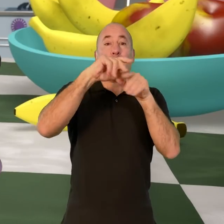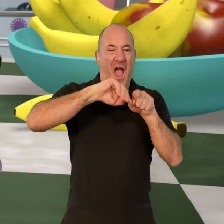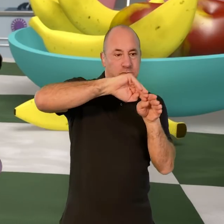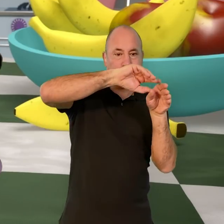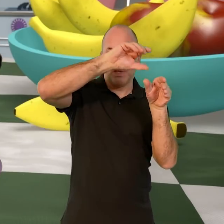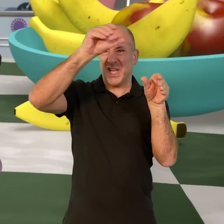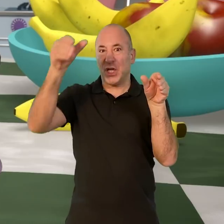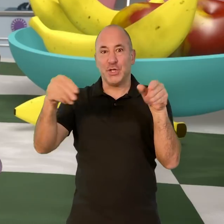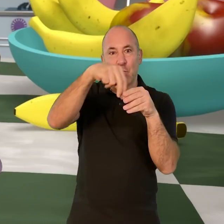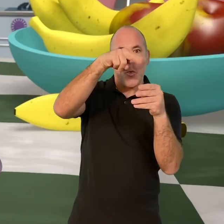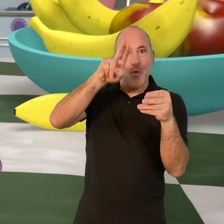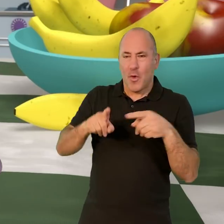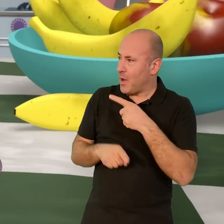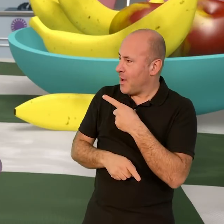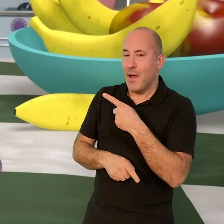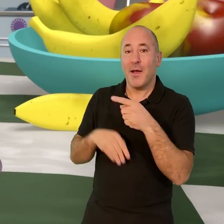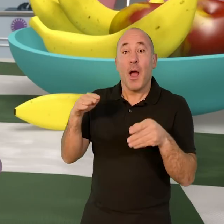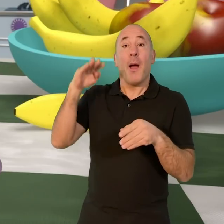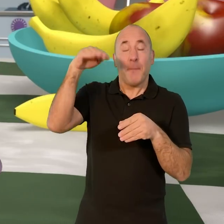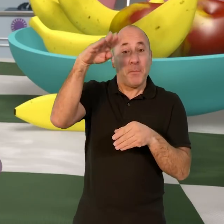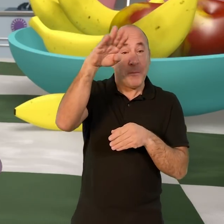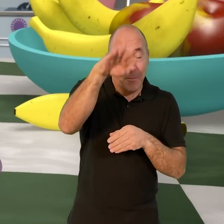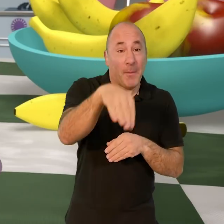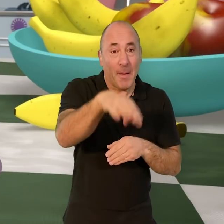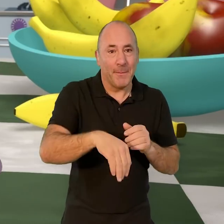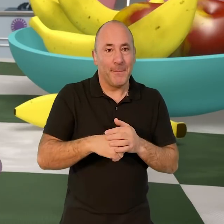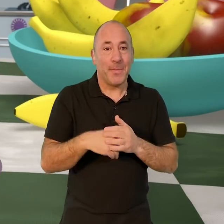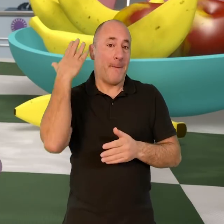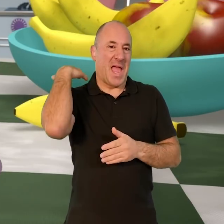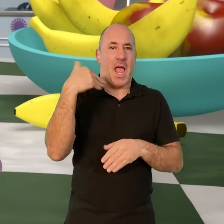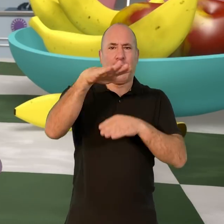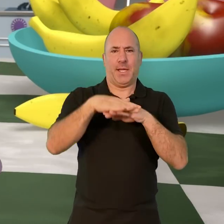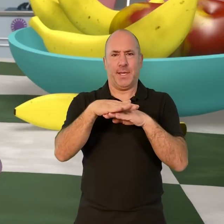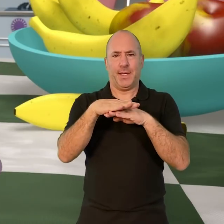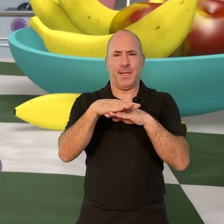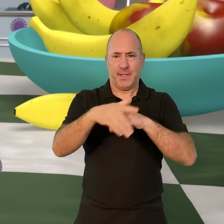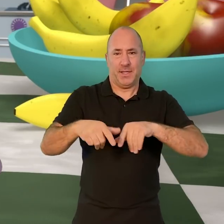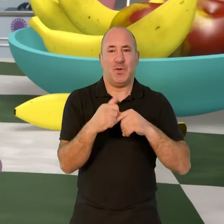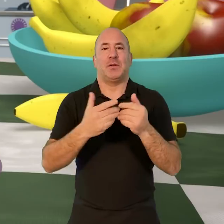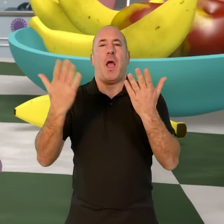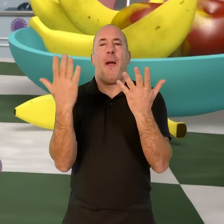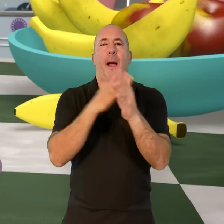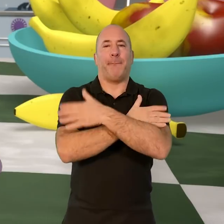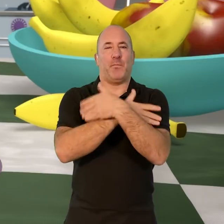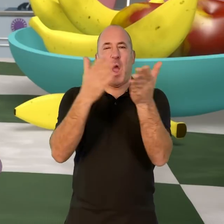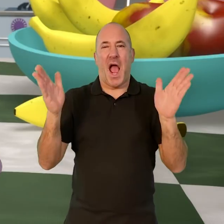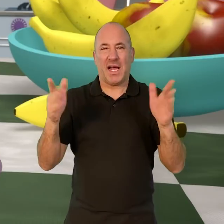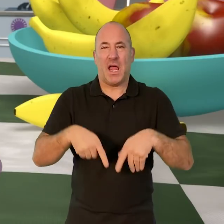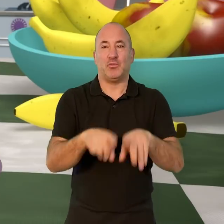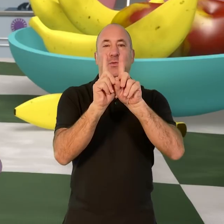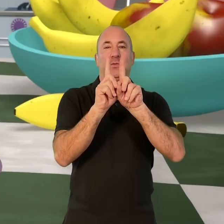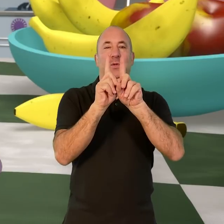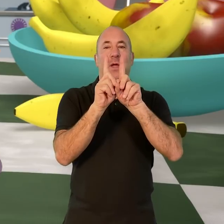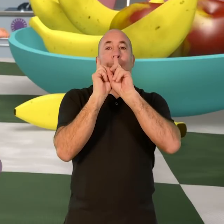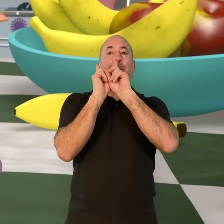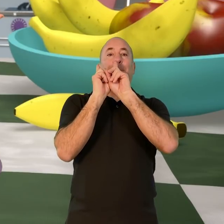lift up into a bridge pose. And she goes over bumps, lying on your backs, take your arms wide and lift your legs up